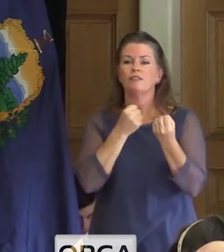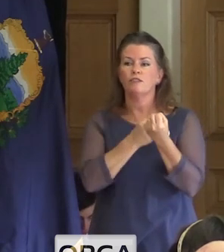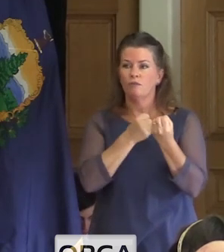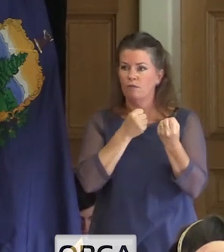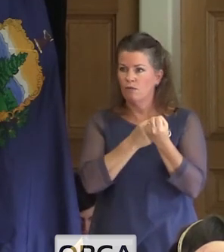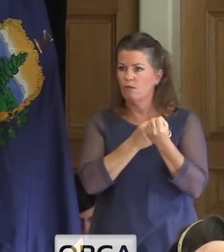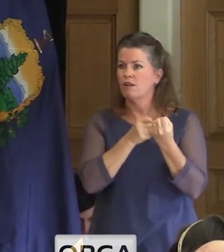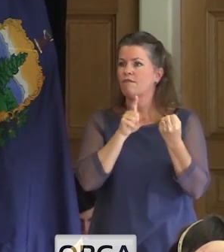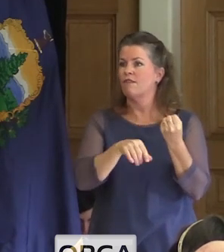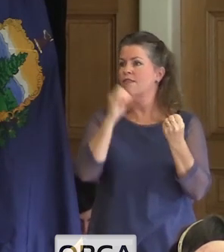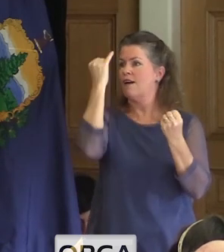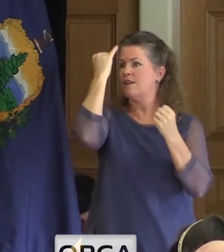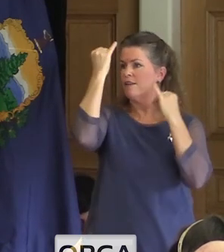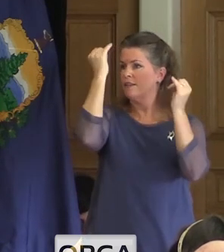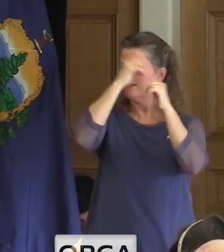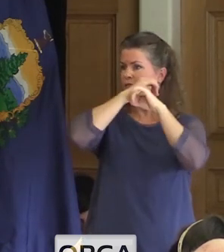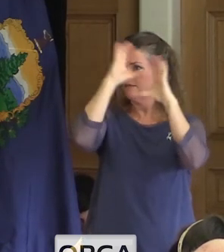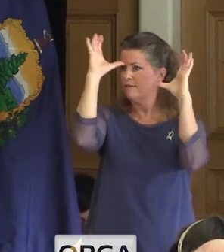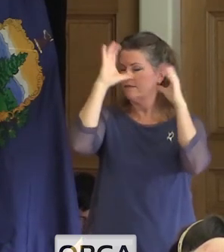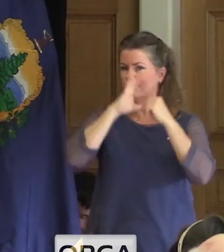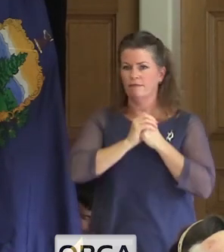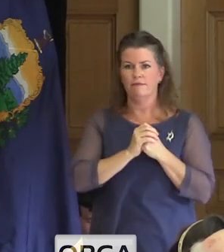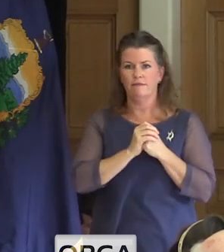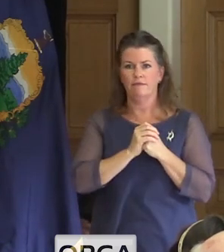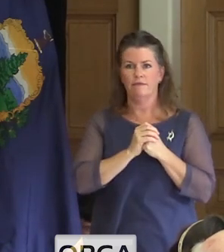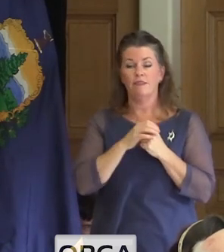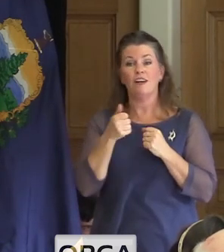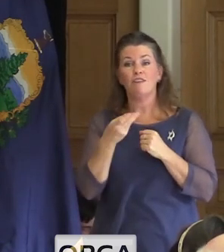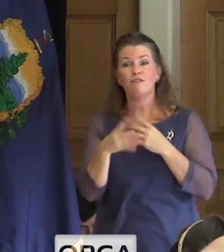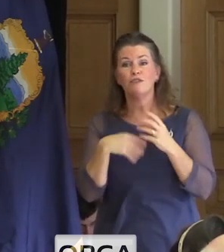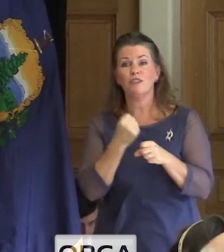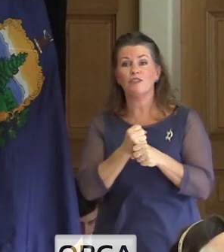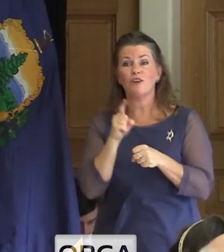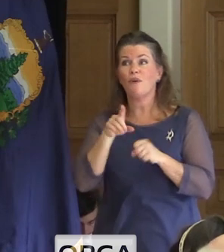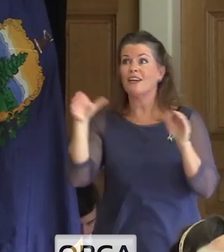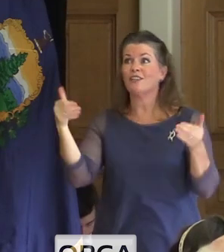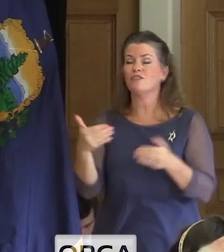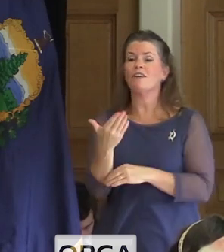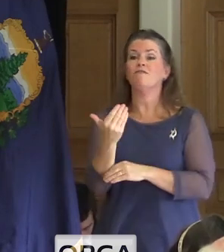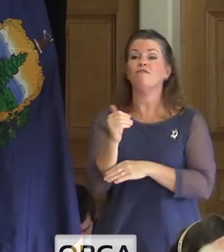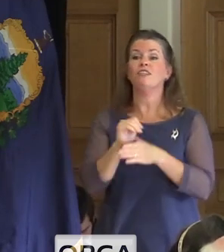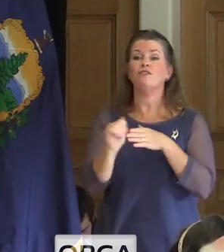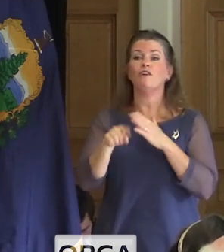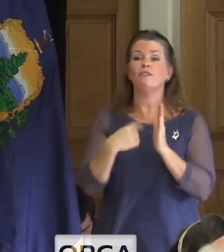that ideal. A few years ago, when I introduced